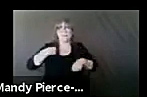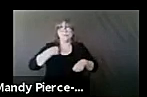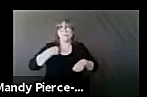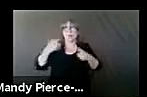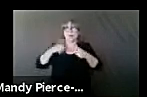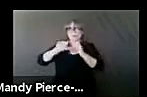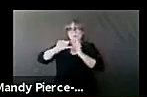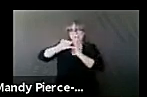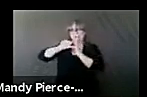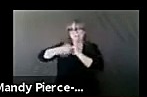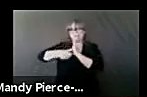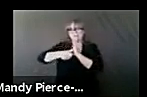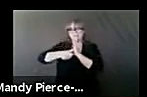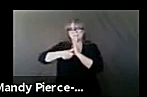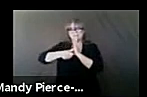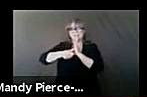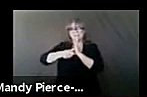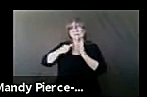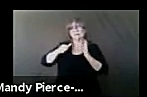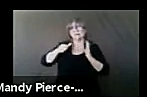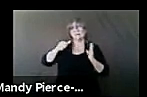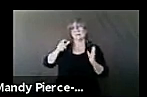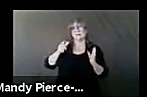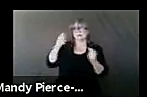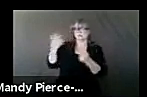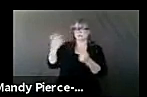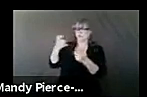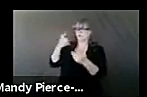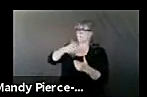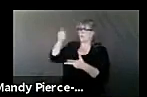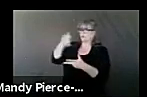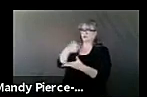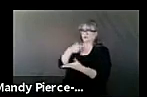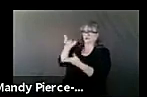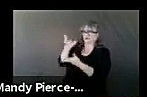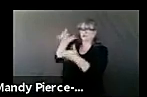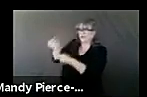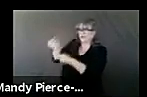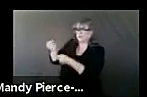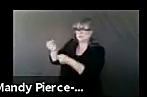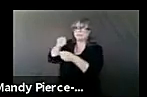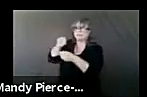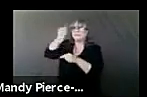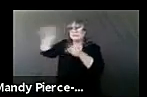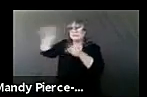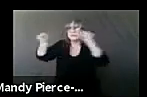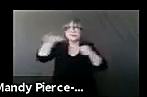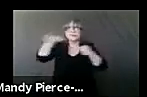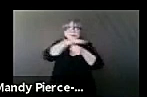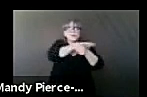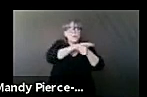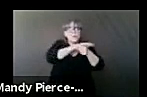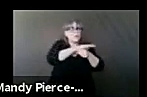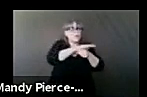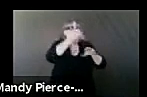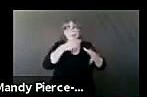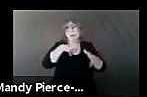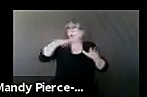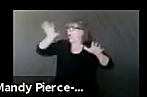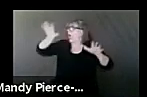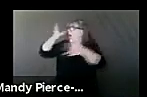the Colorado School of Public Health and the University of Colorado partners. This is because these models are based on Colorado data